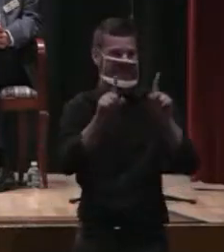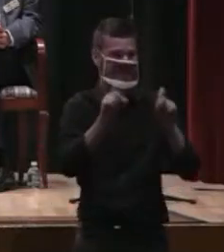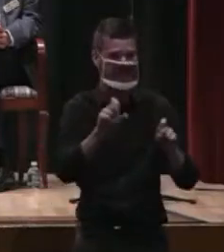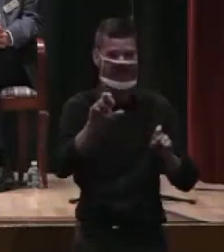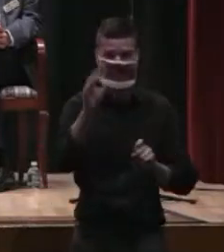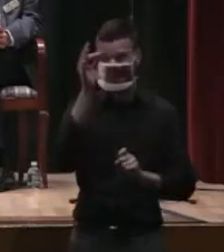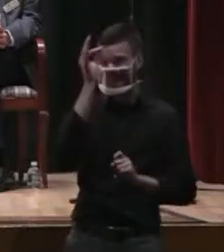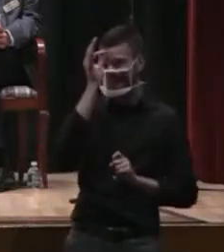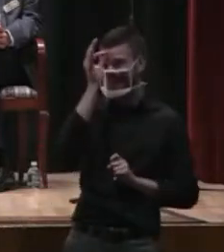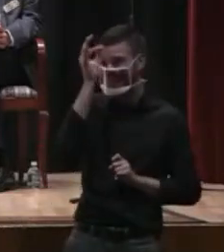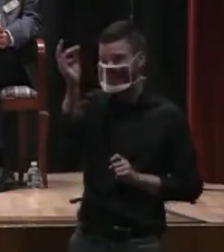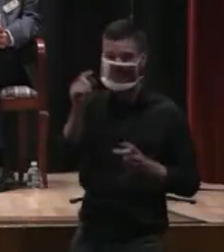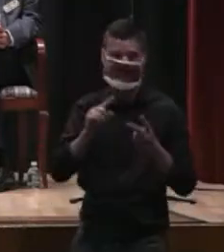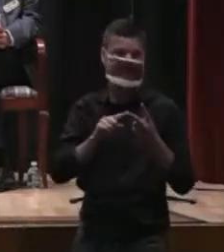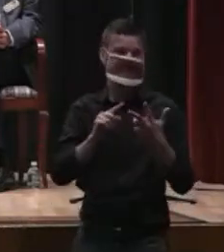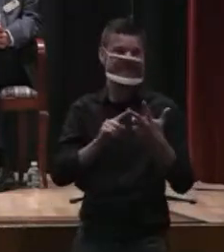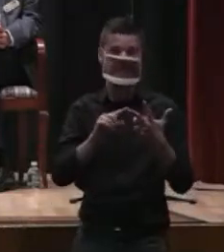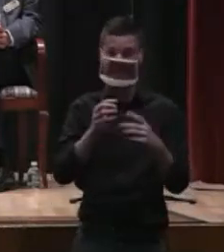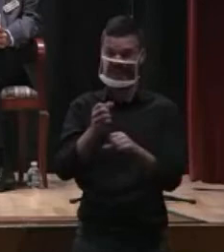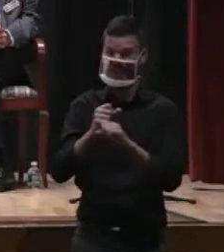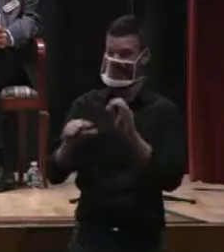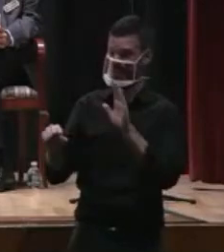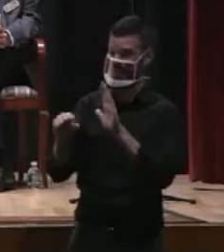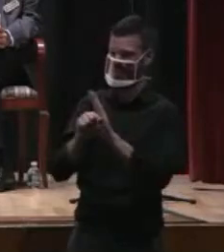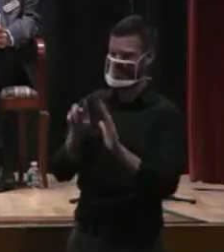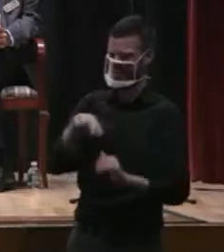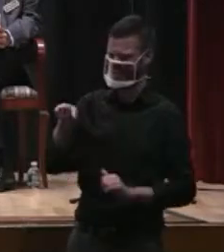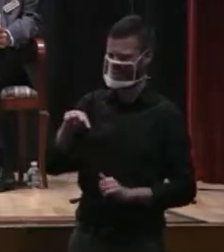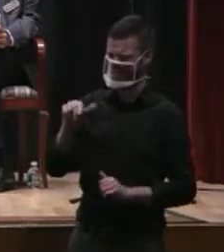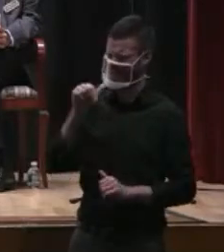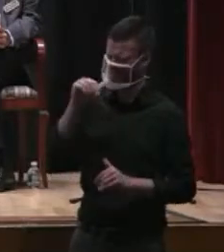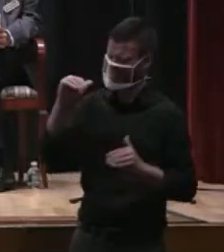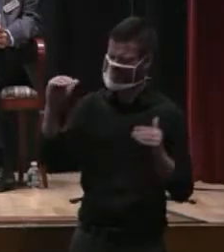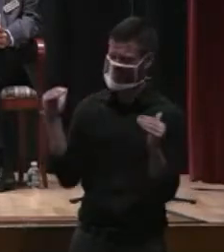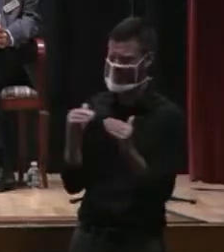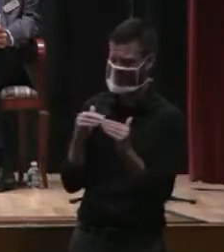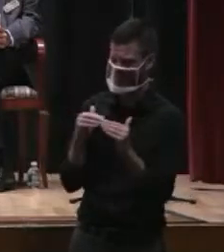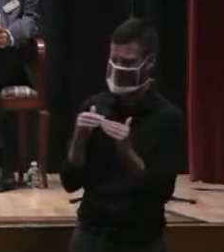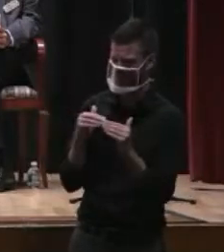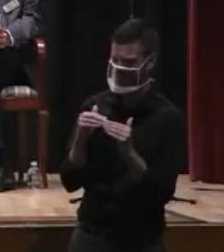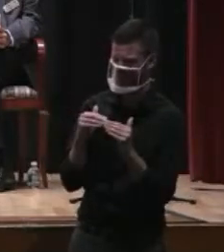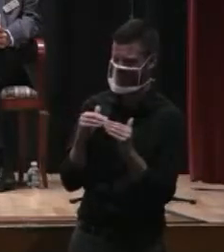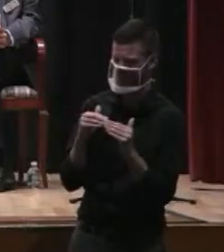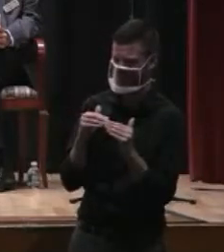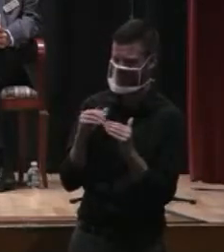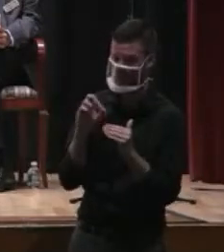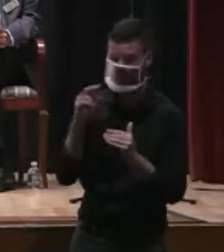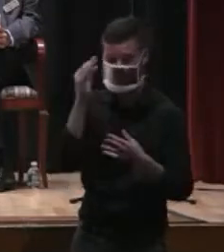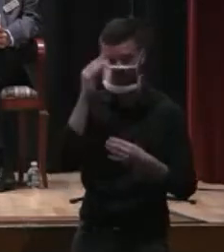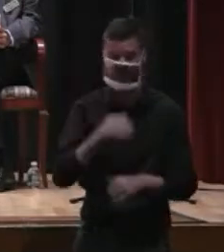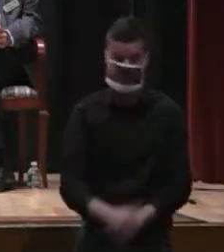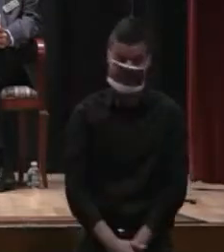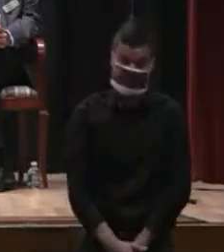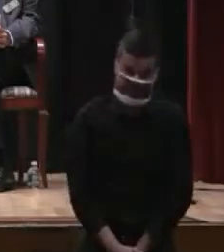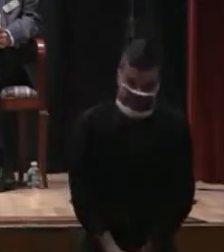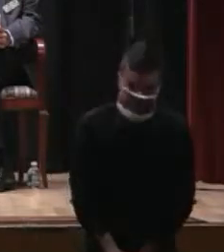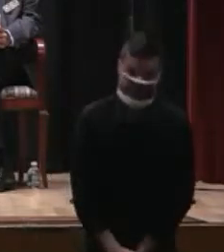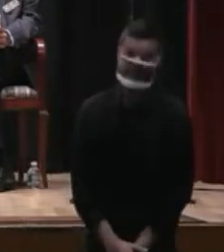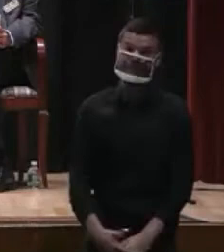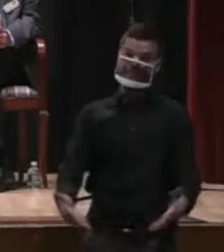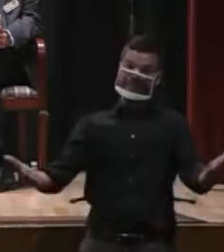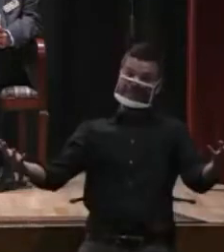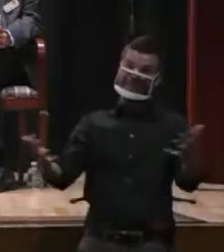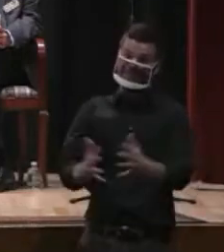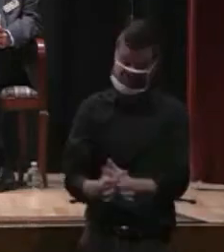to it, or received a grade that was just not fair, or thought, yep, this is it,